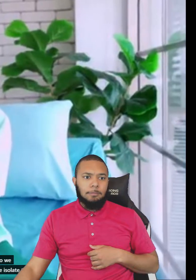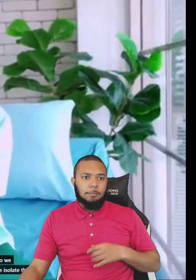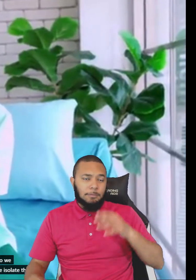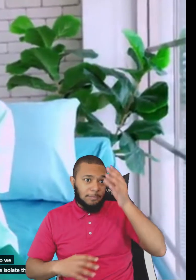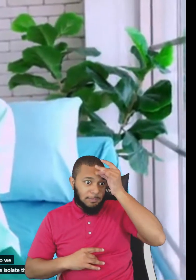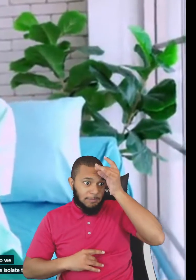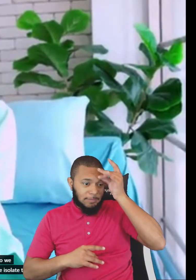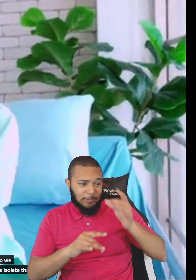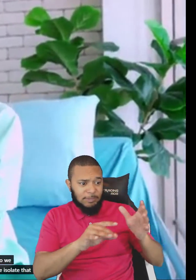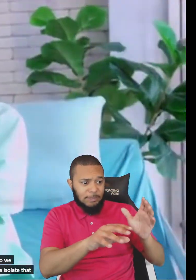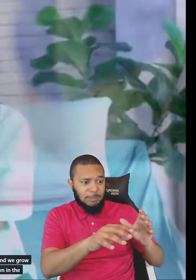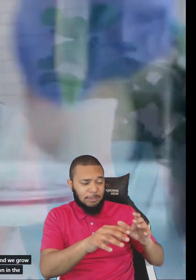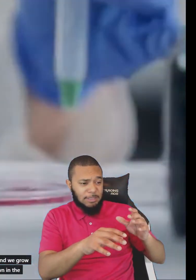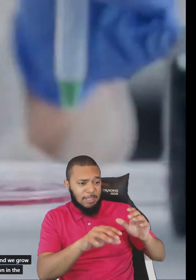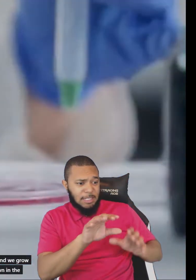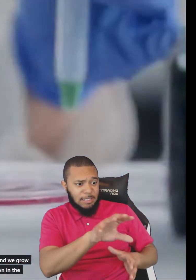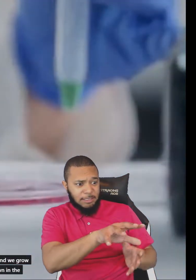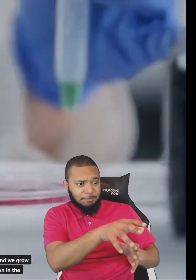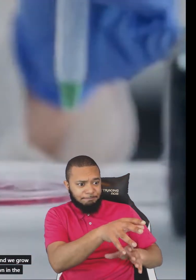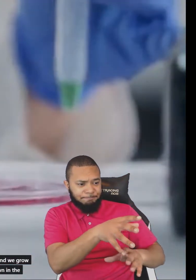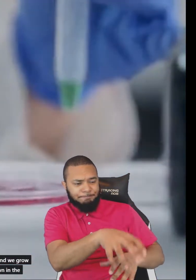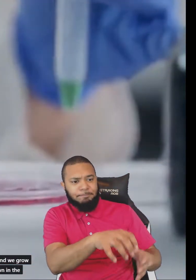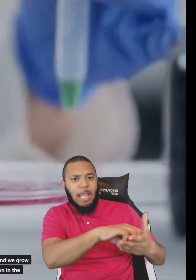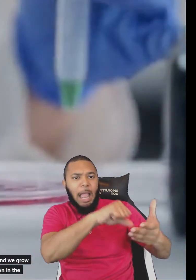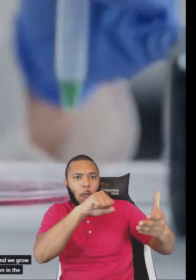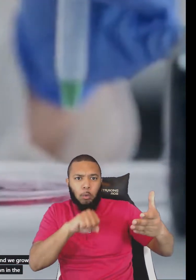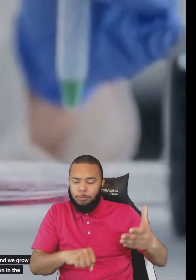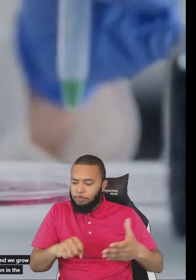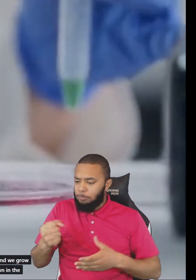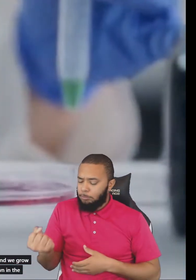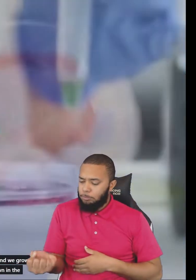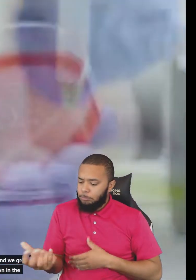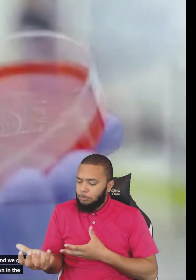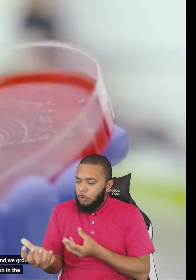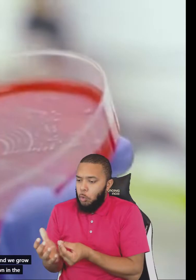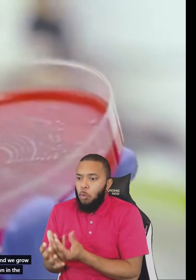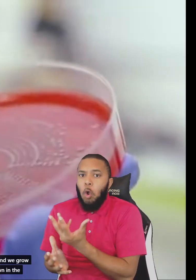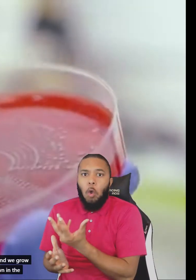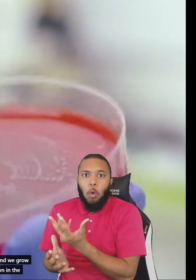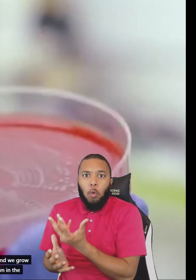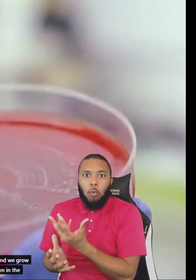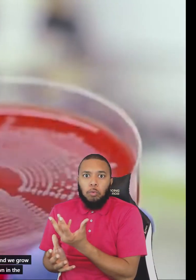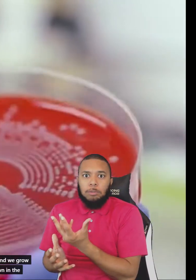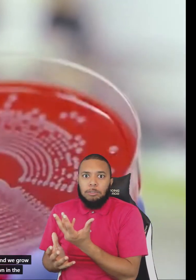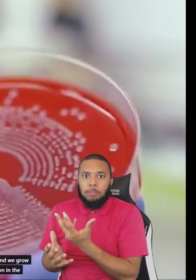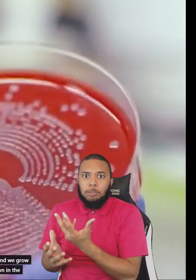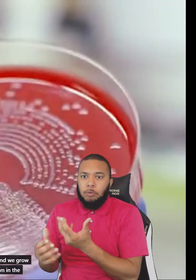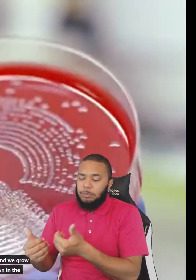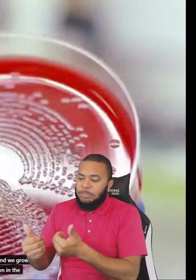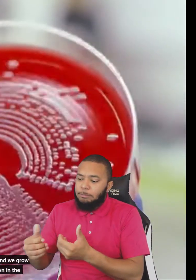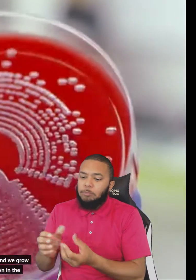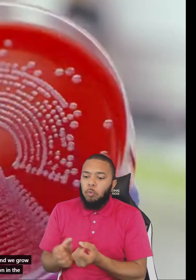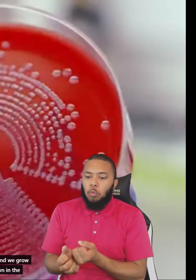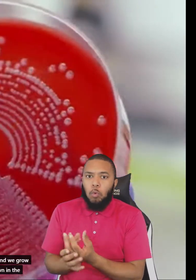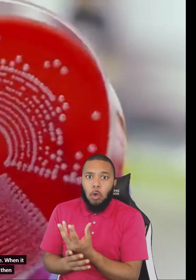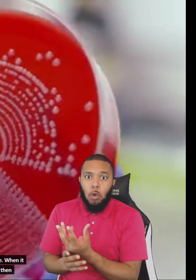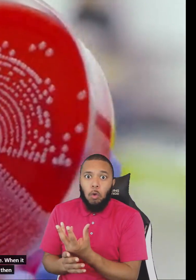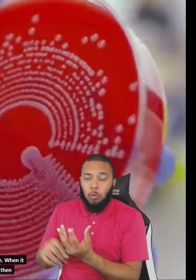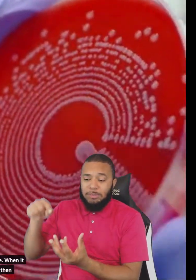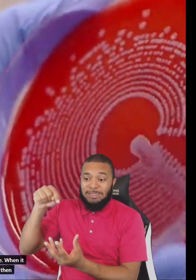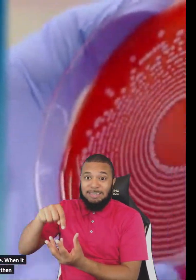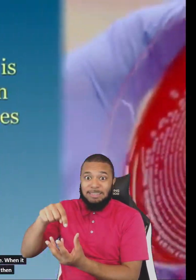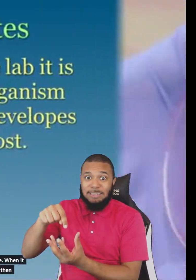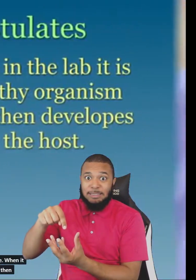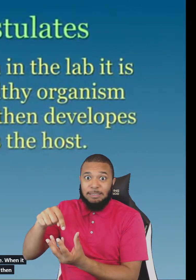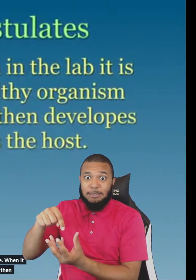sick, we isolate that pathogen, and we remove it, and we grow it in the lab. When it's grown in the lab,